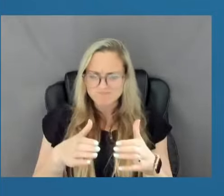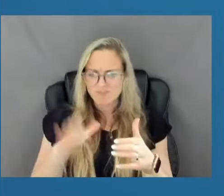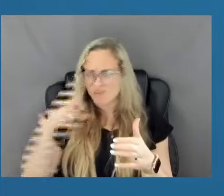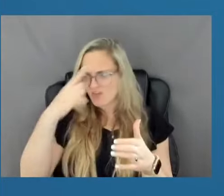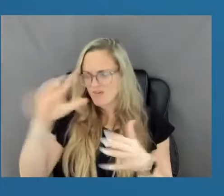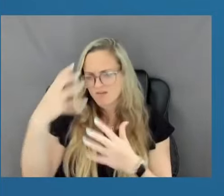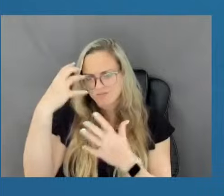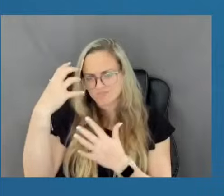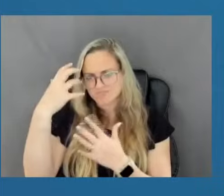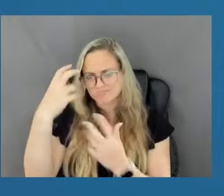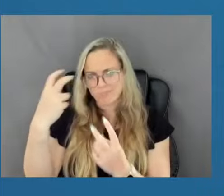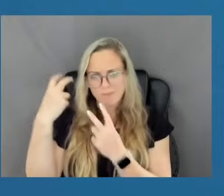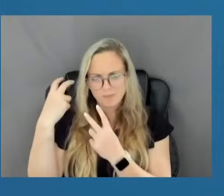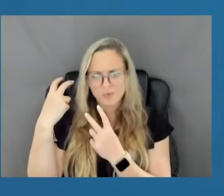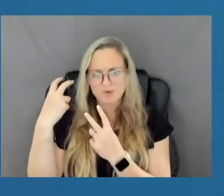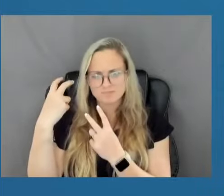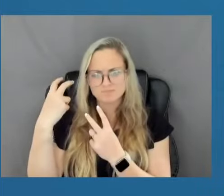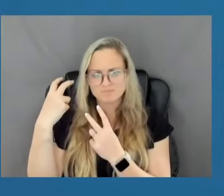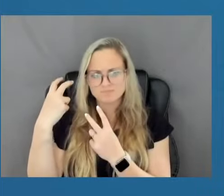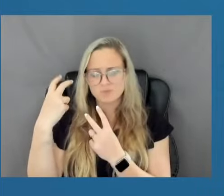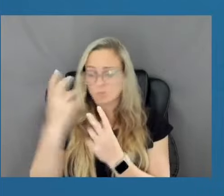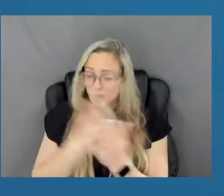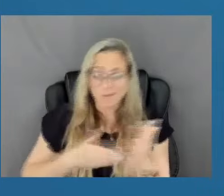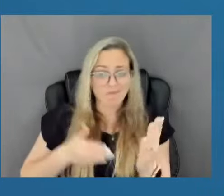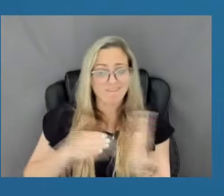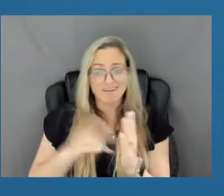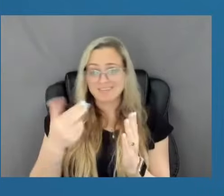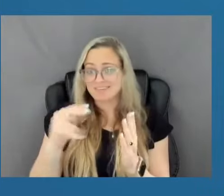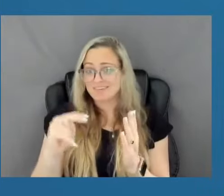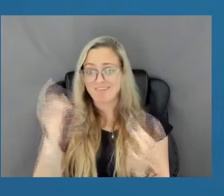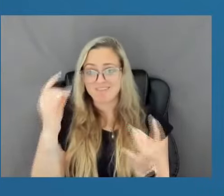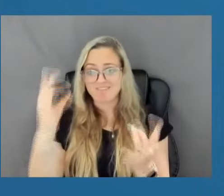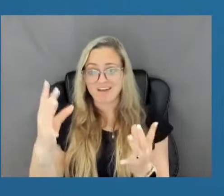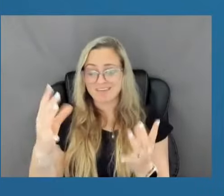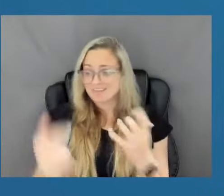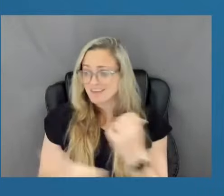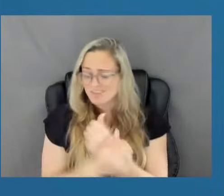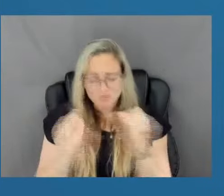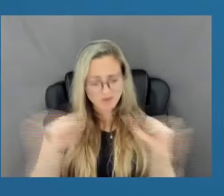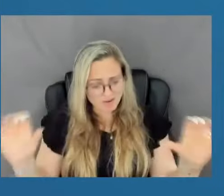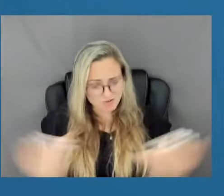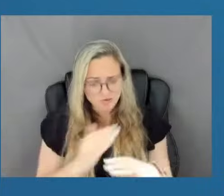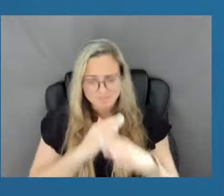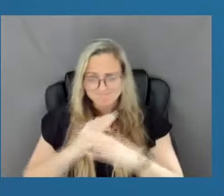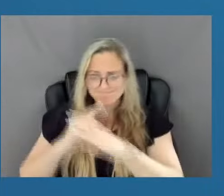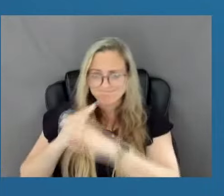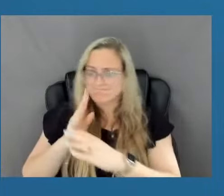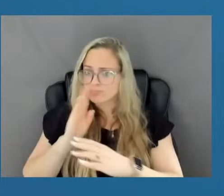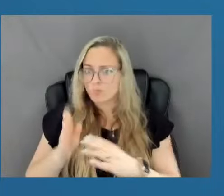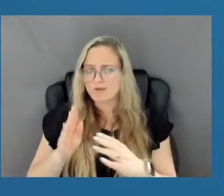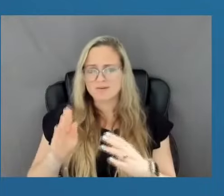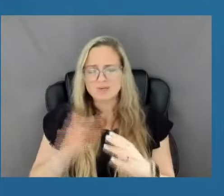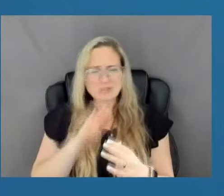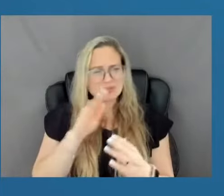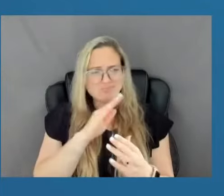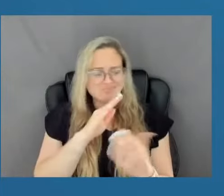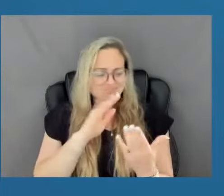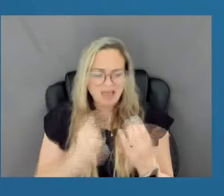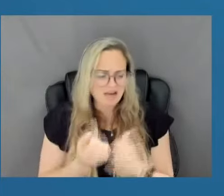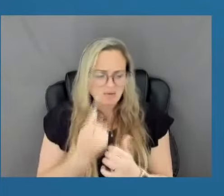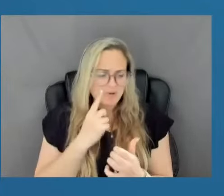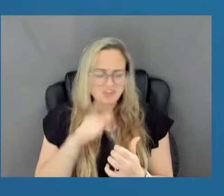said, we will stand against gun violence with every fiber of our being, because no one should ever have their life cut down, whether it's